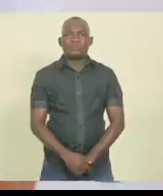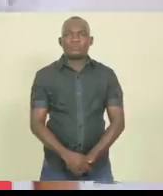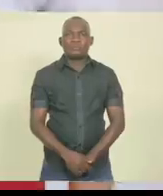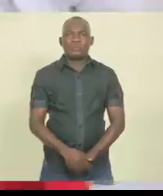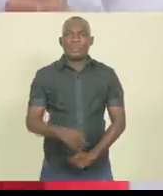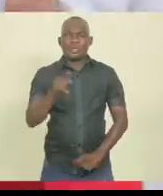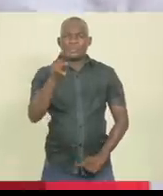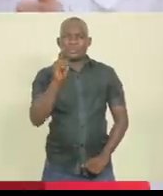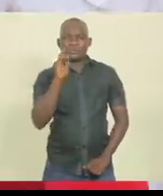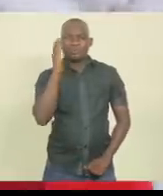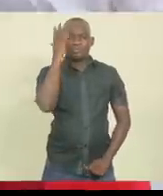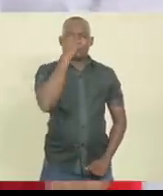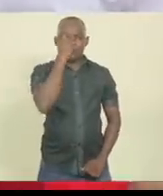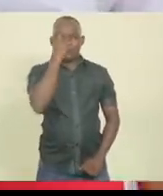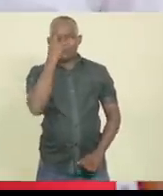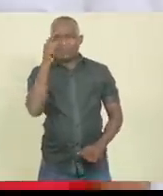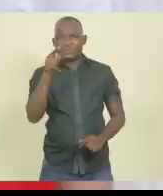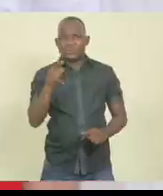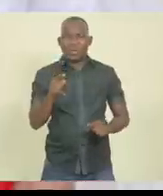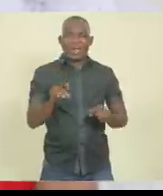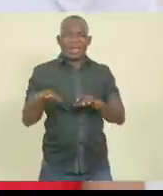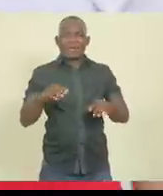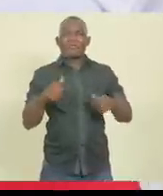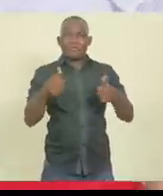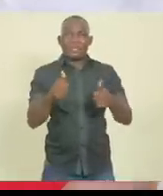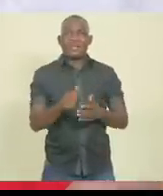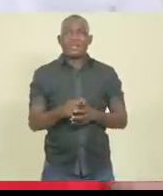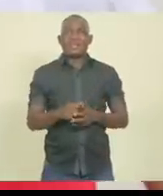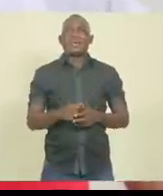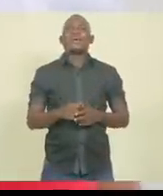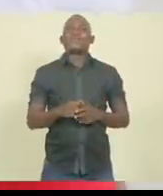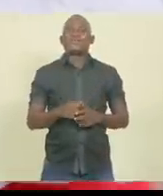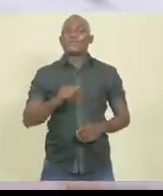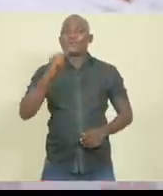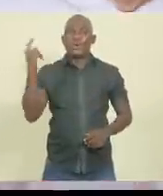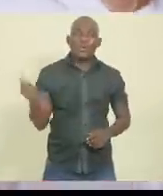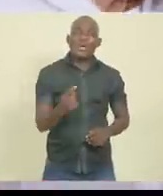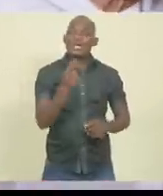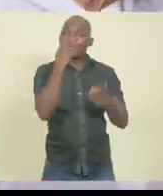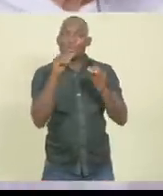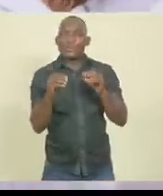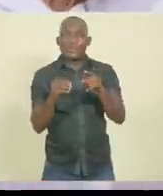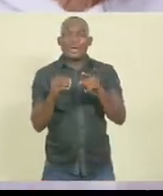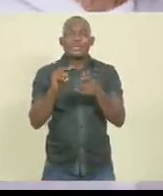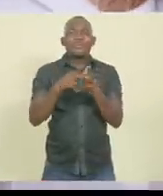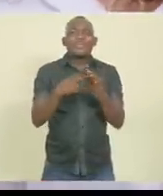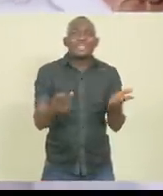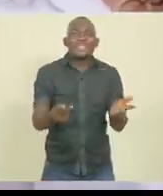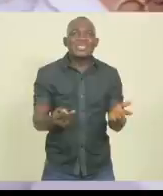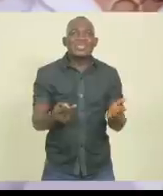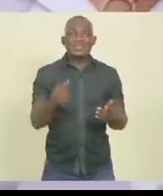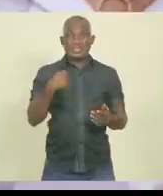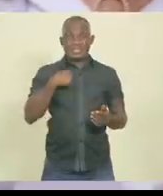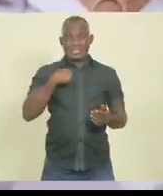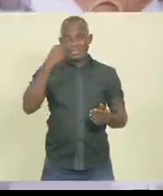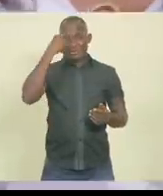this morning. Osha pra pra. Well, you look different on mini morning. I beg, it's not always the same, Joe. What do you mean by that? You think I can't